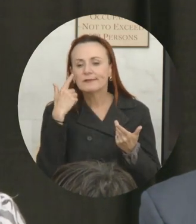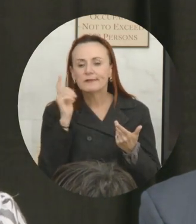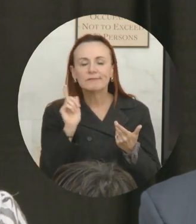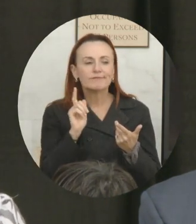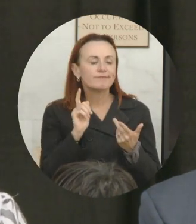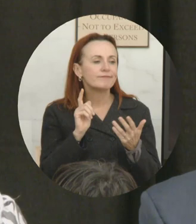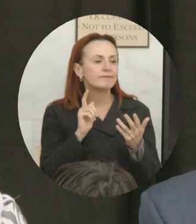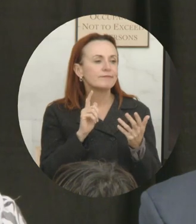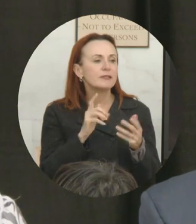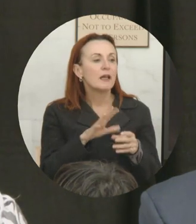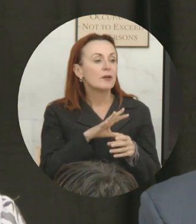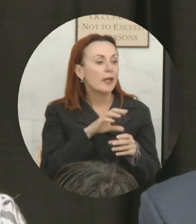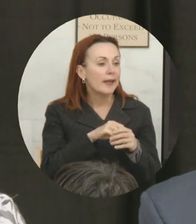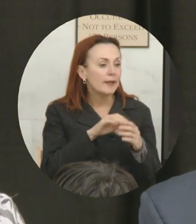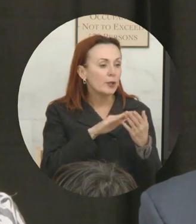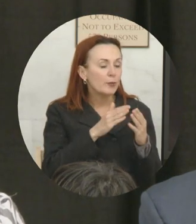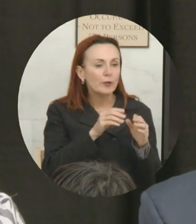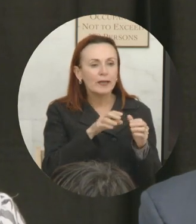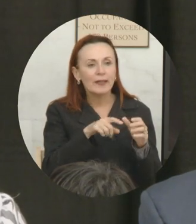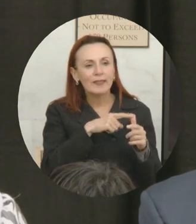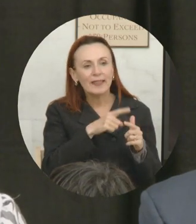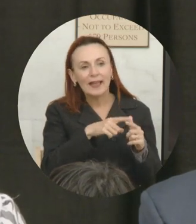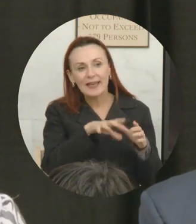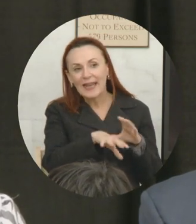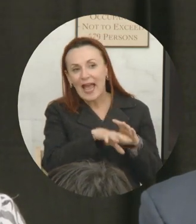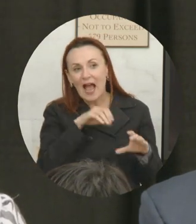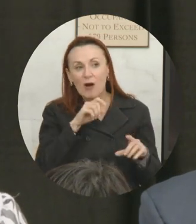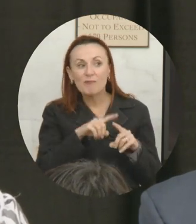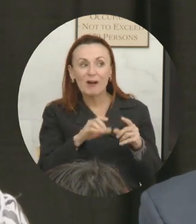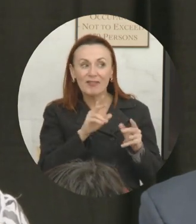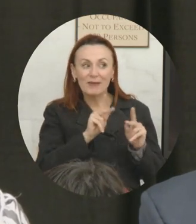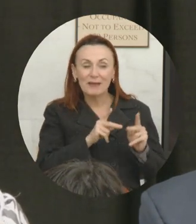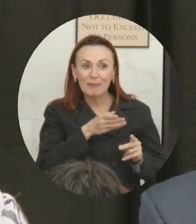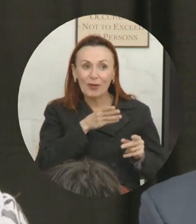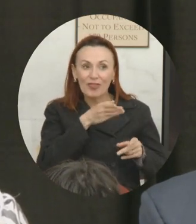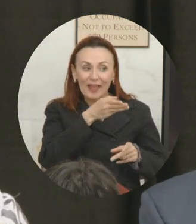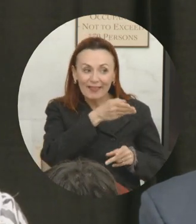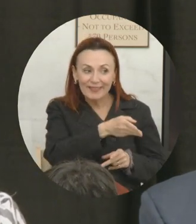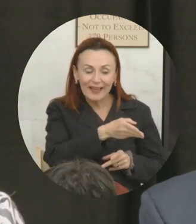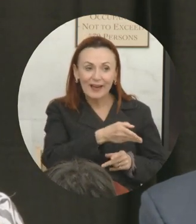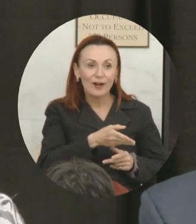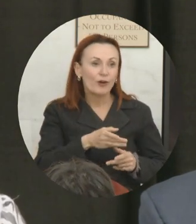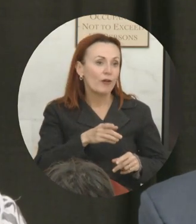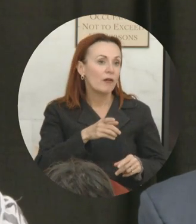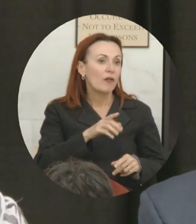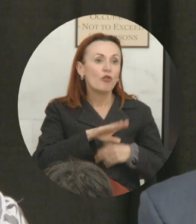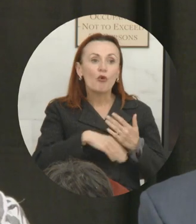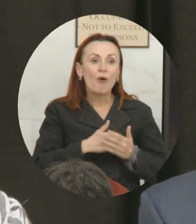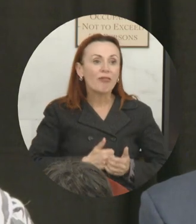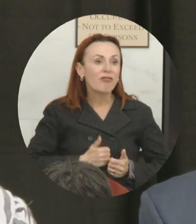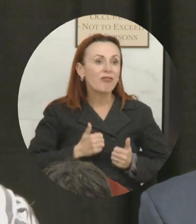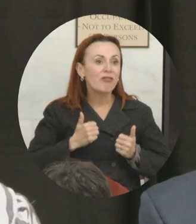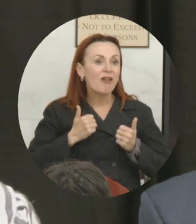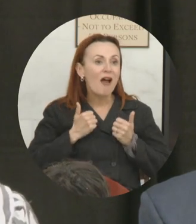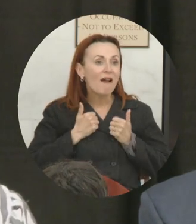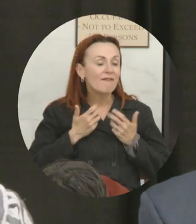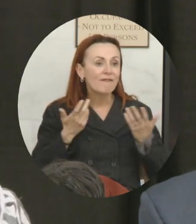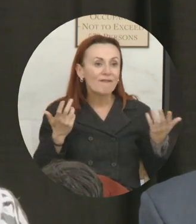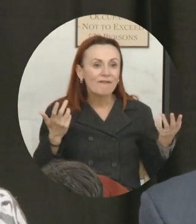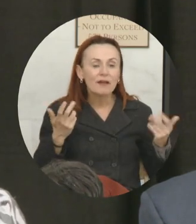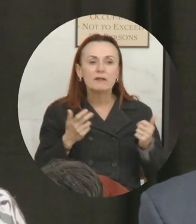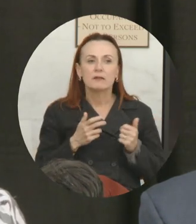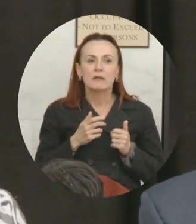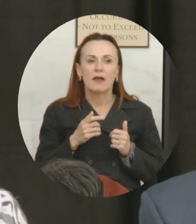through, but when those who are lifelong members moved away maybe, but still vested in the community, when